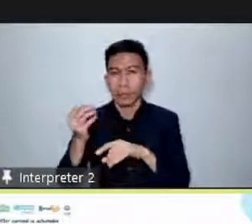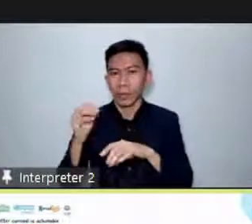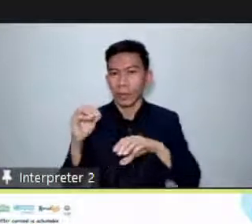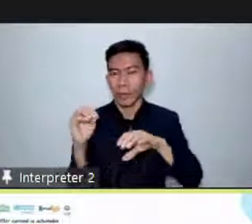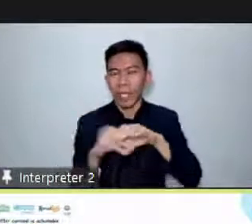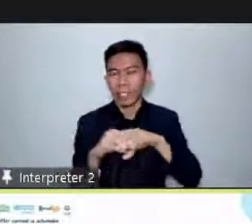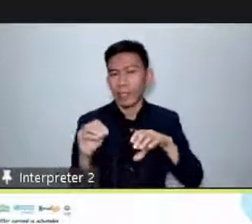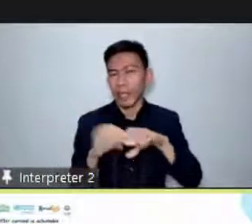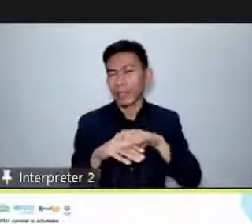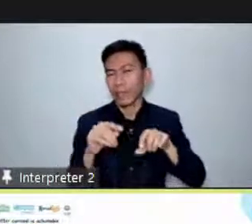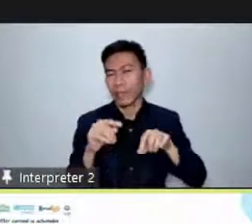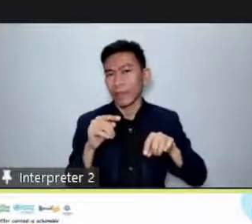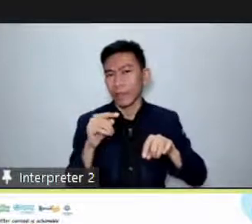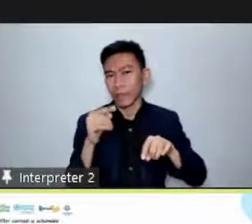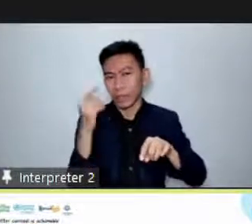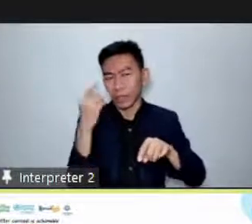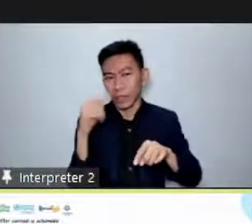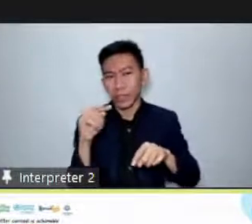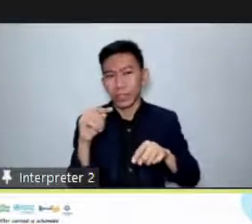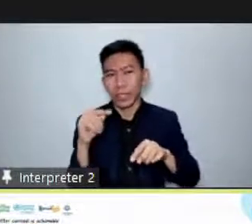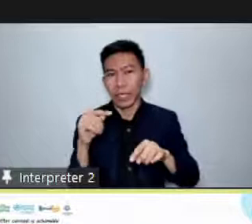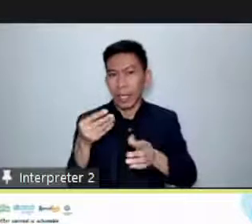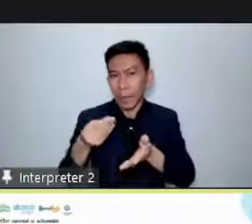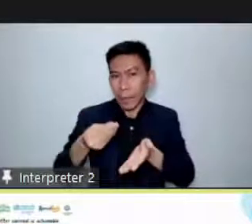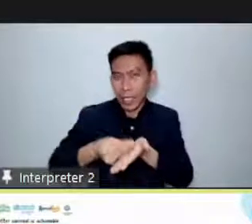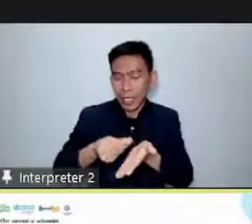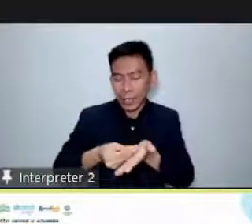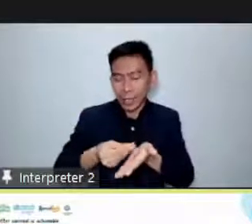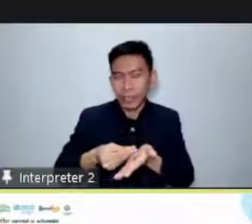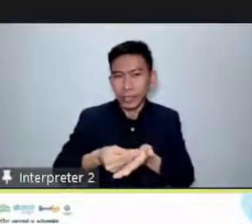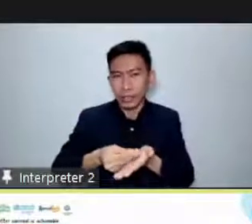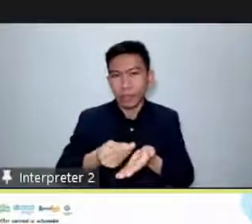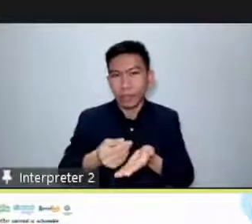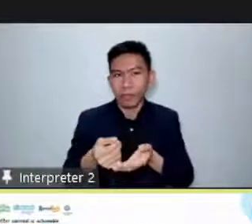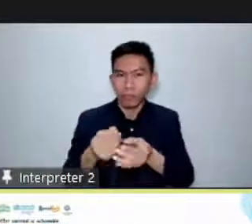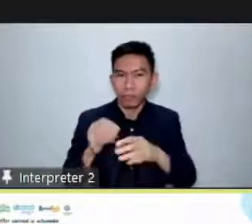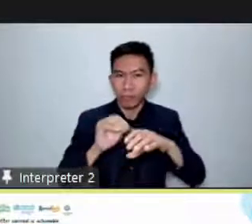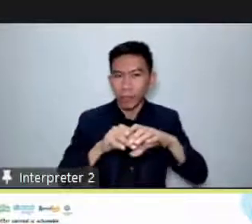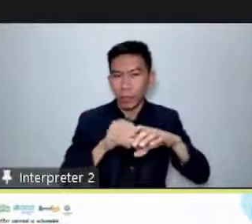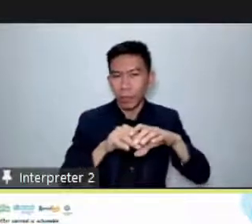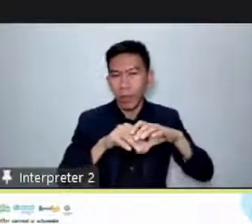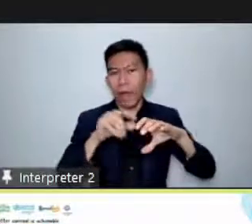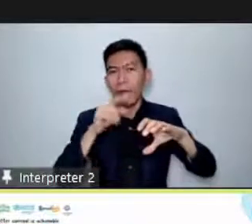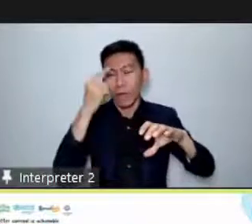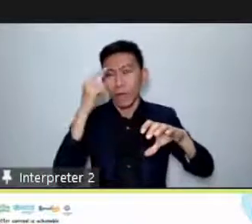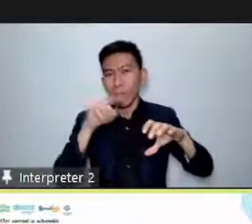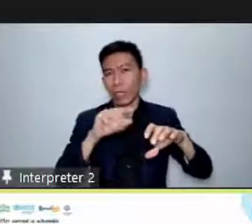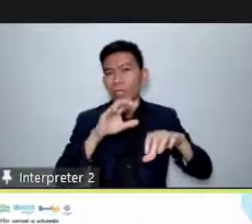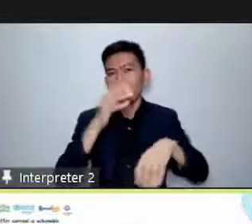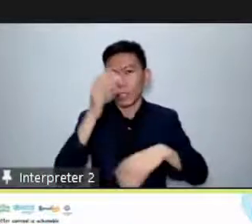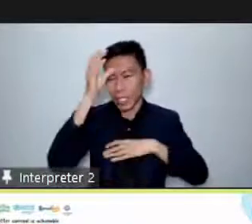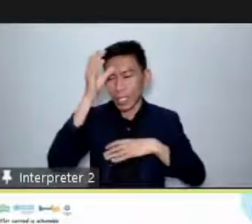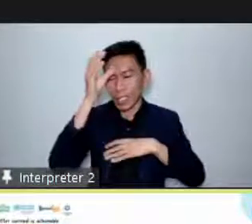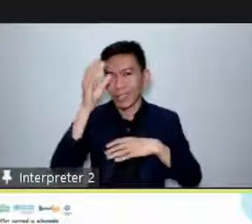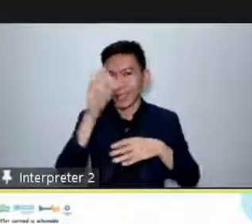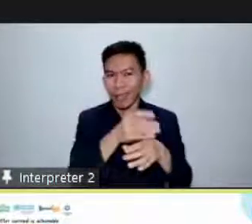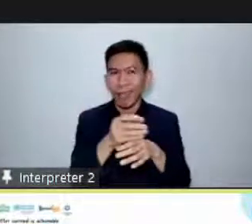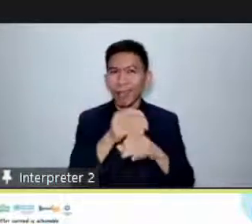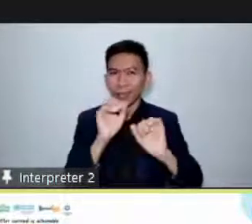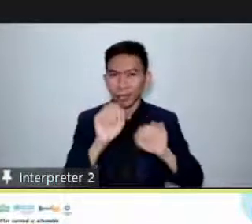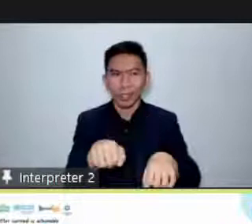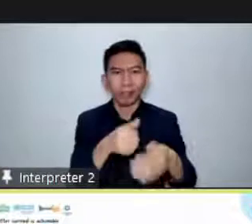investments and the funds provided for cancer care, it is not much, and we can cover a lot of